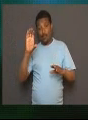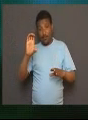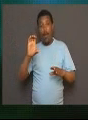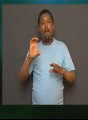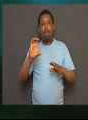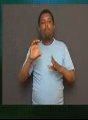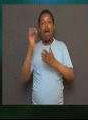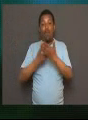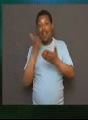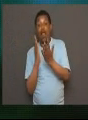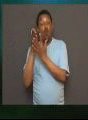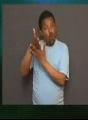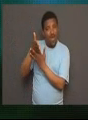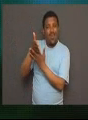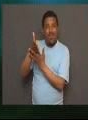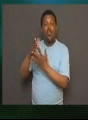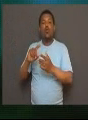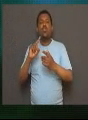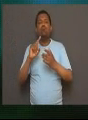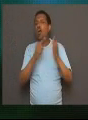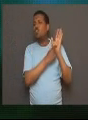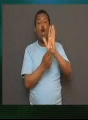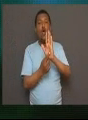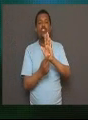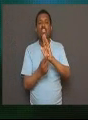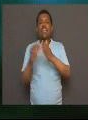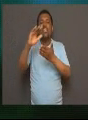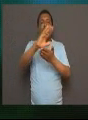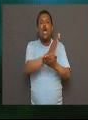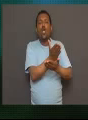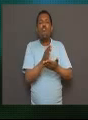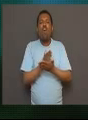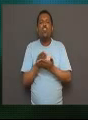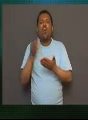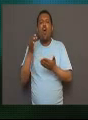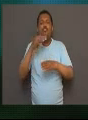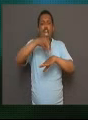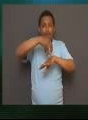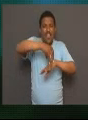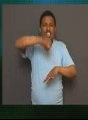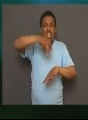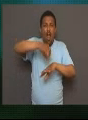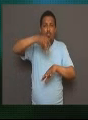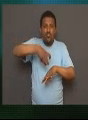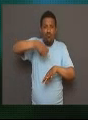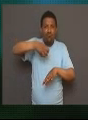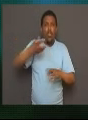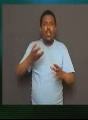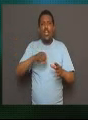the other hand, is one that shows the distribution of minerals in